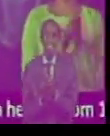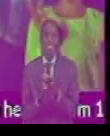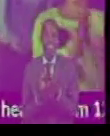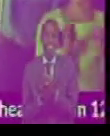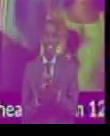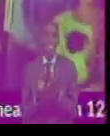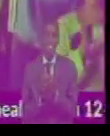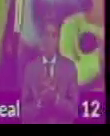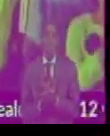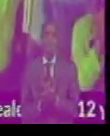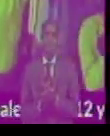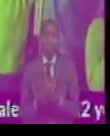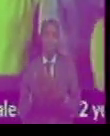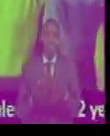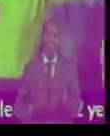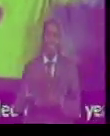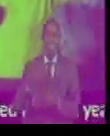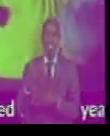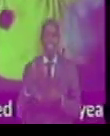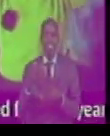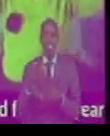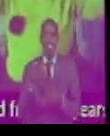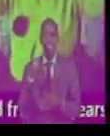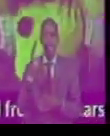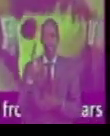for Jesus.